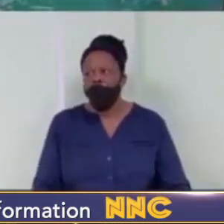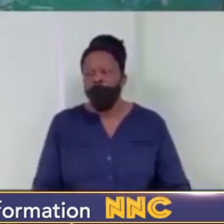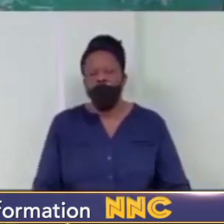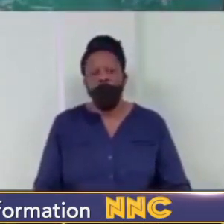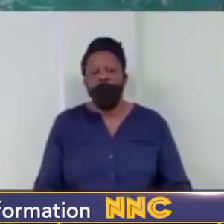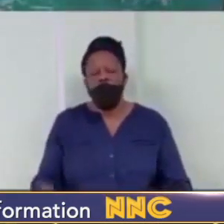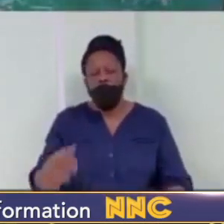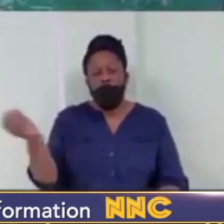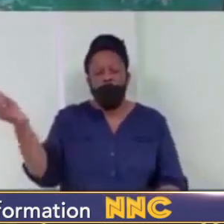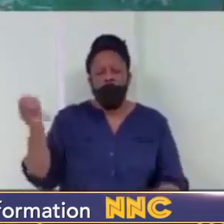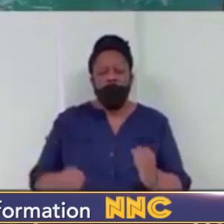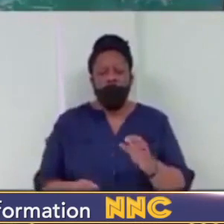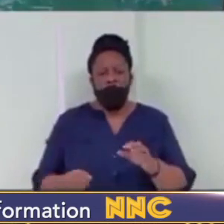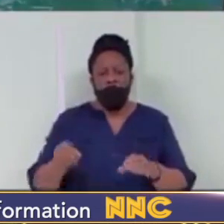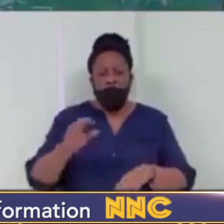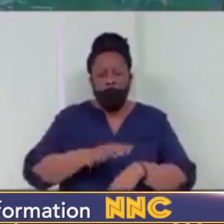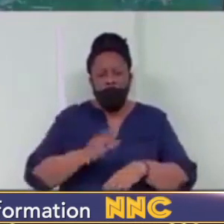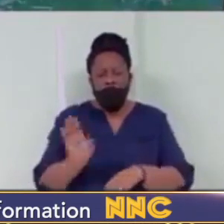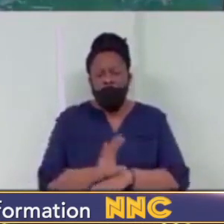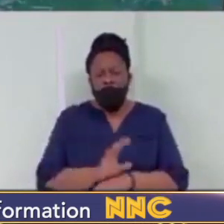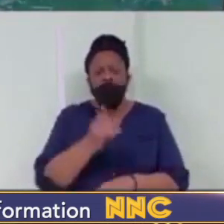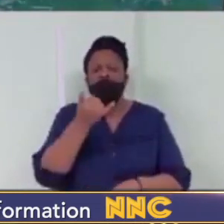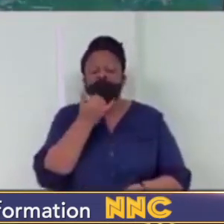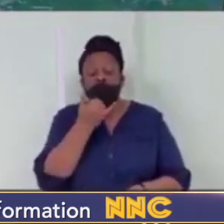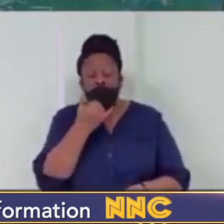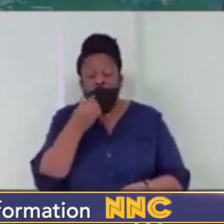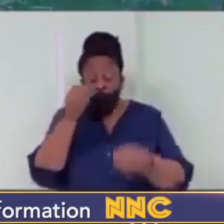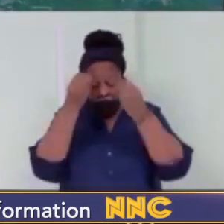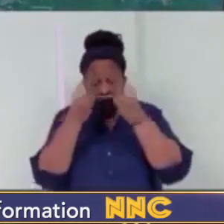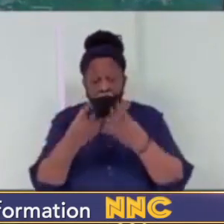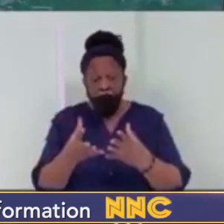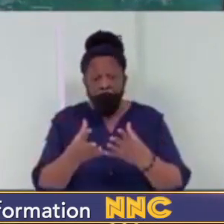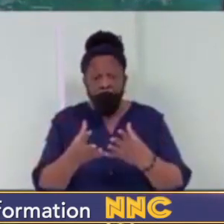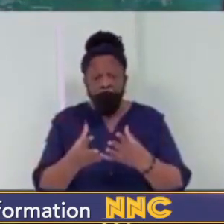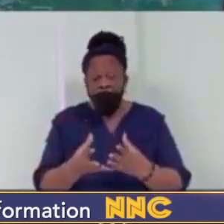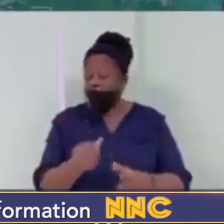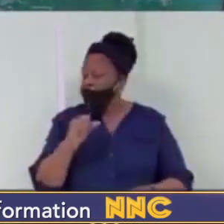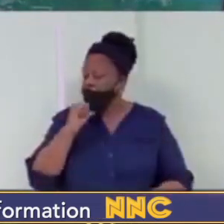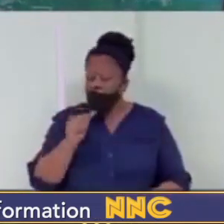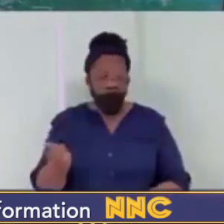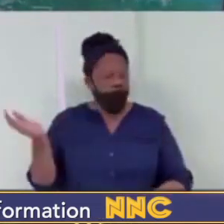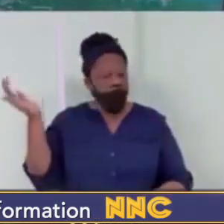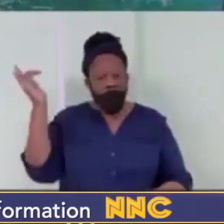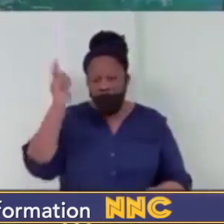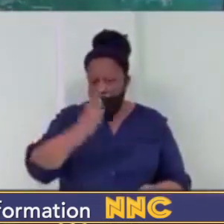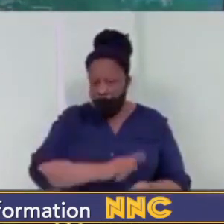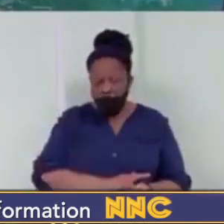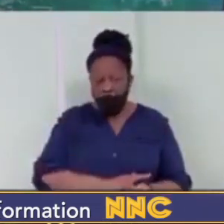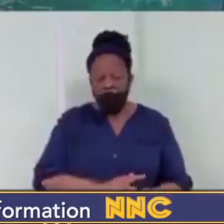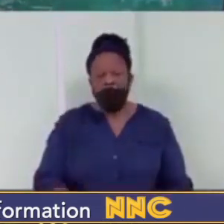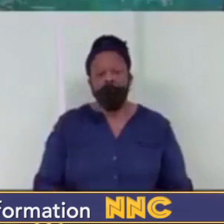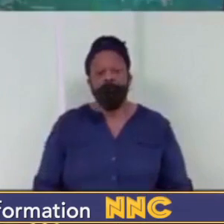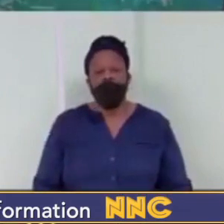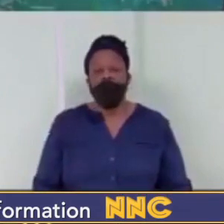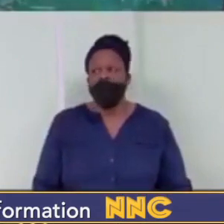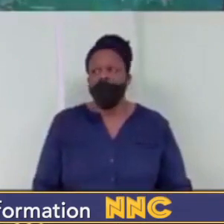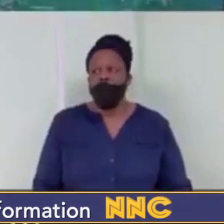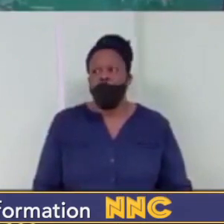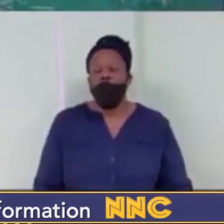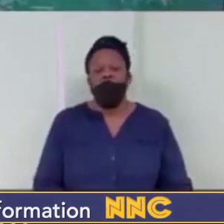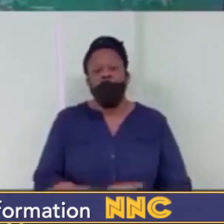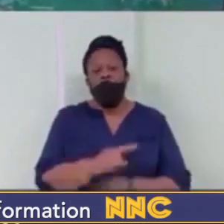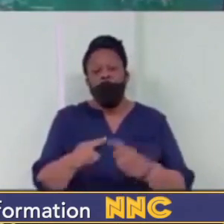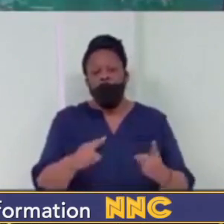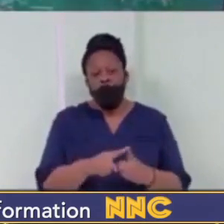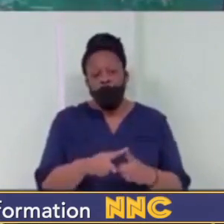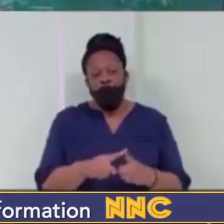accepted. Please ensure that when you upload your tests, it verifies everything, the lab, the location